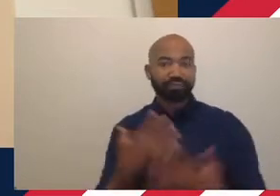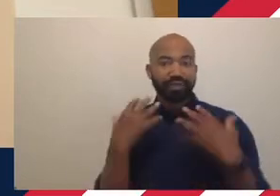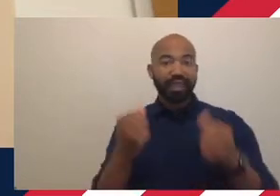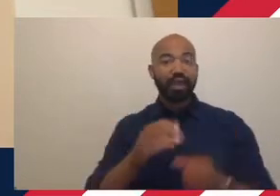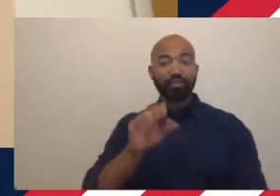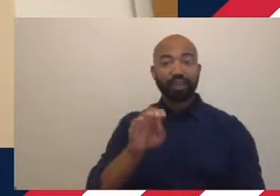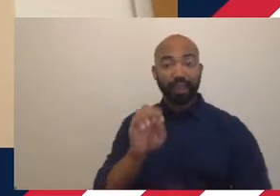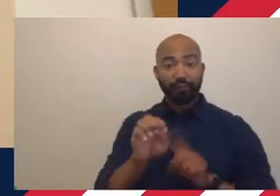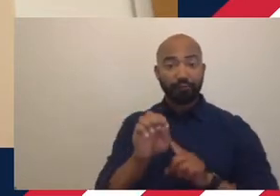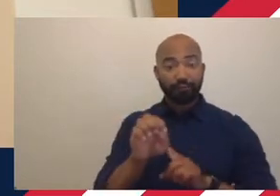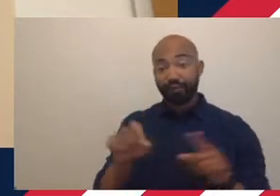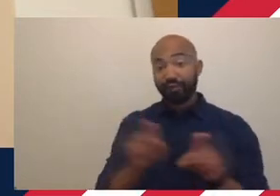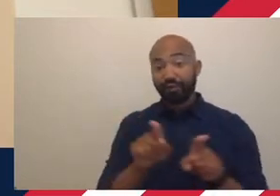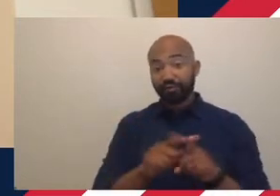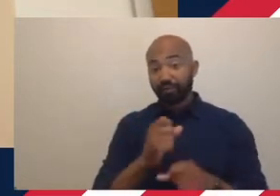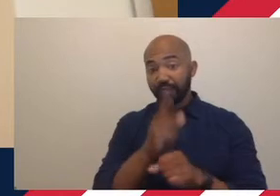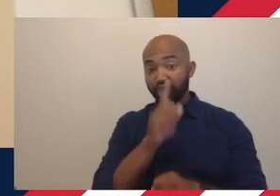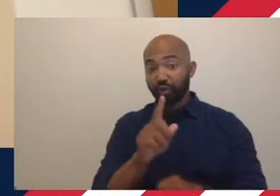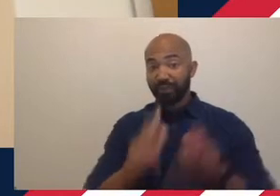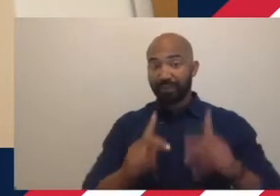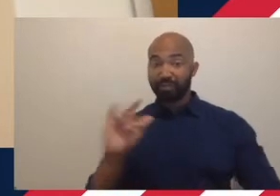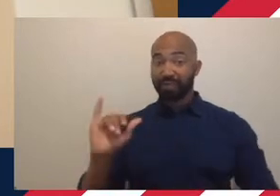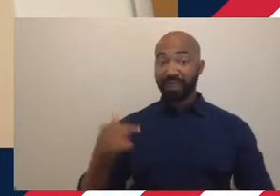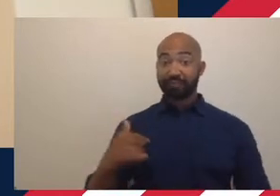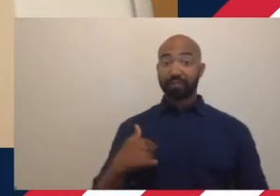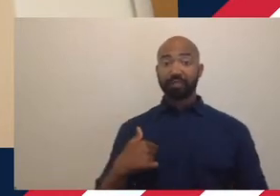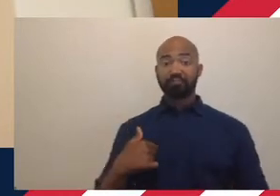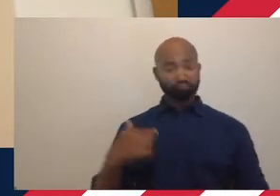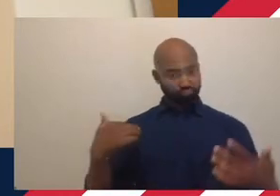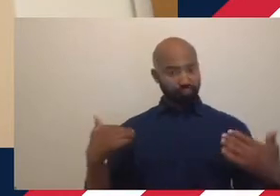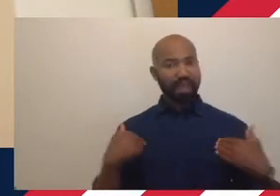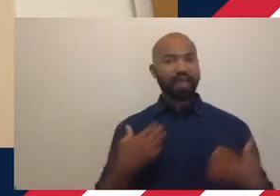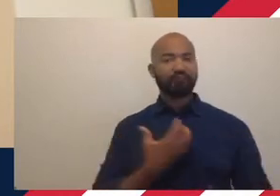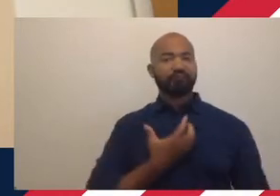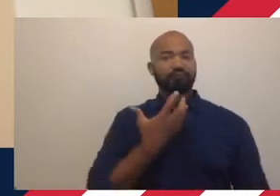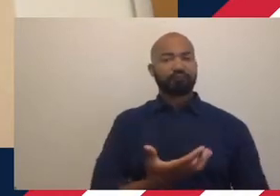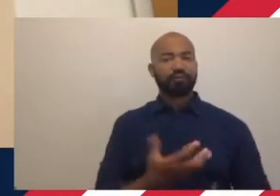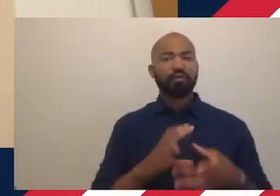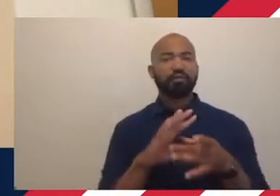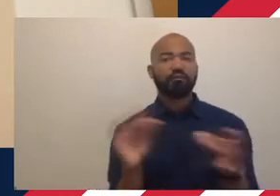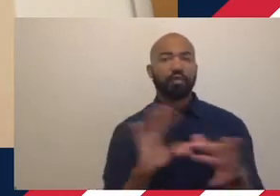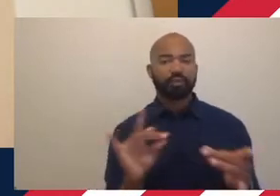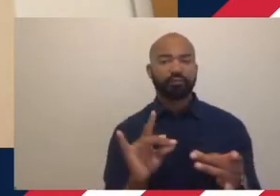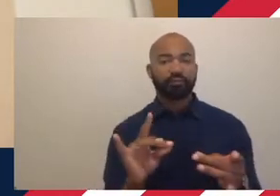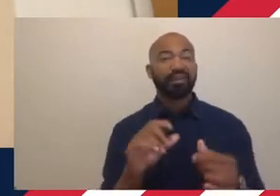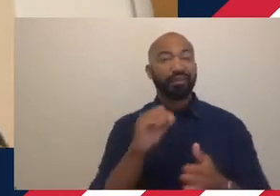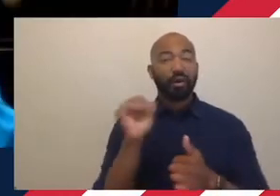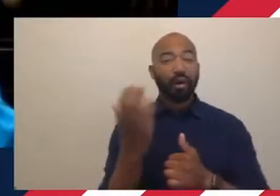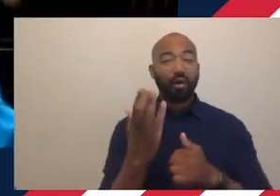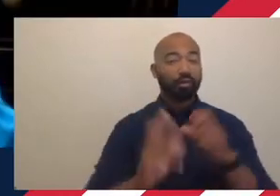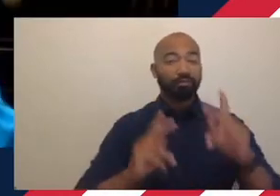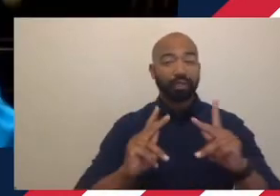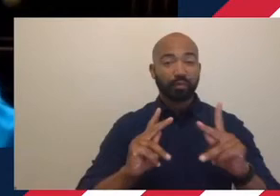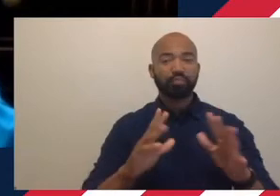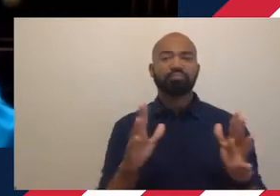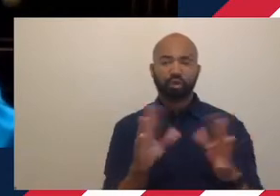sure workers like me have a voice on the job and that all people are protected. Thank you.